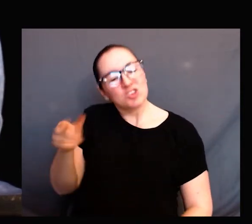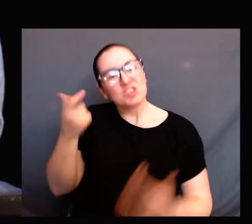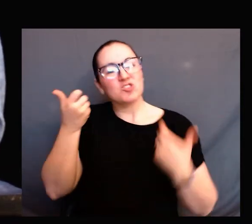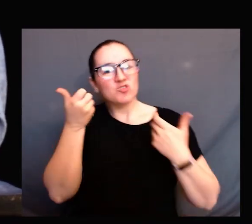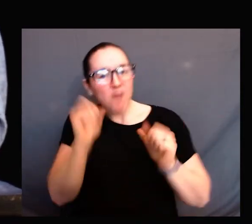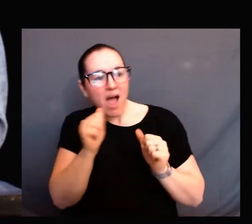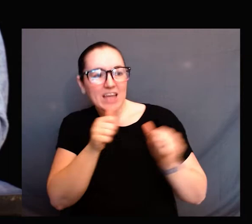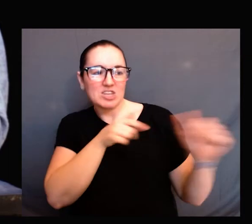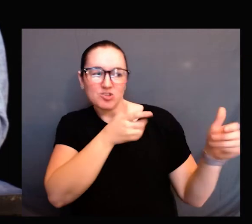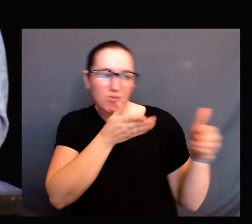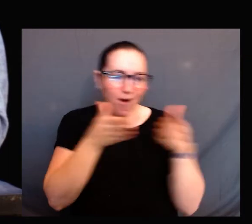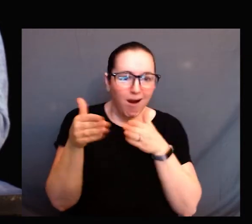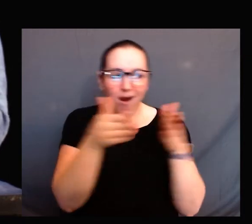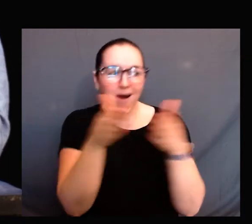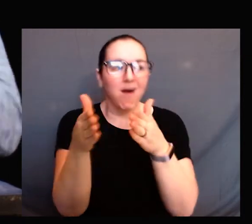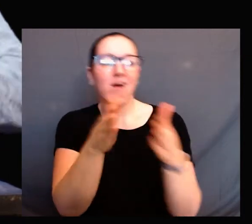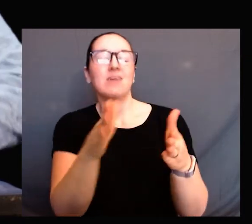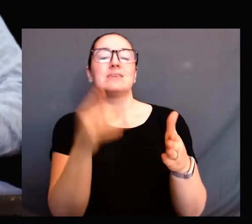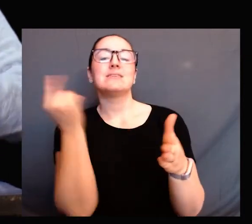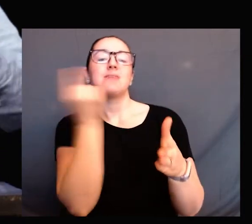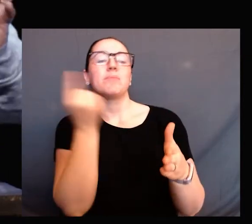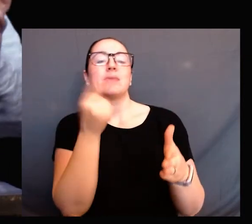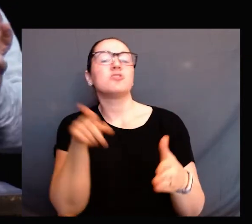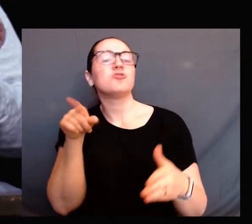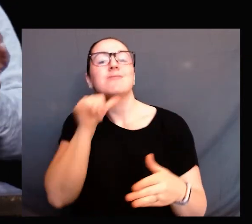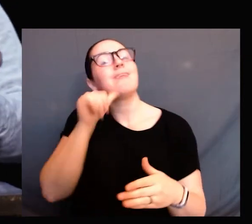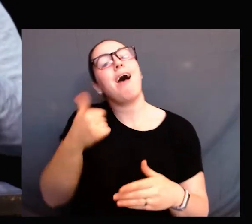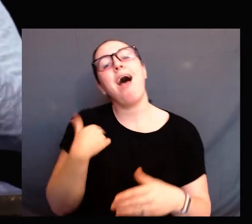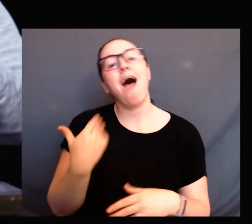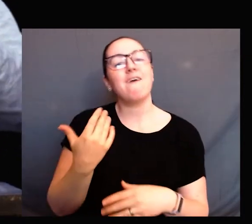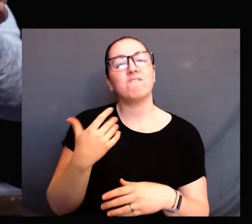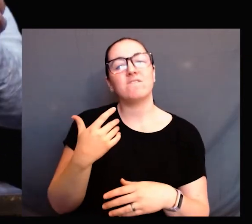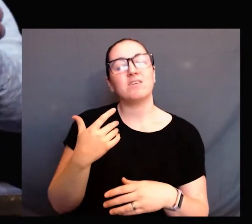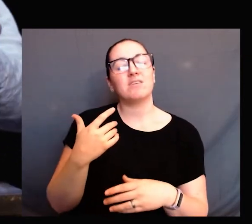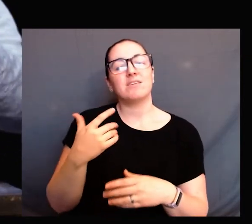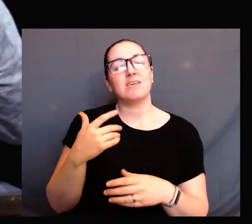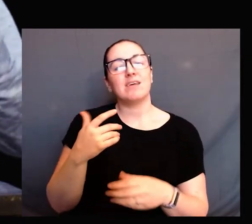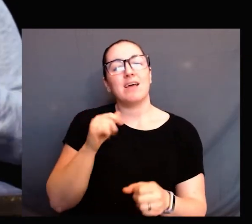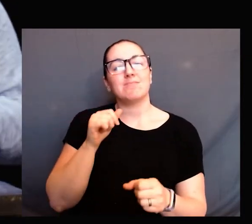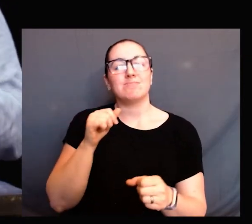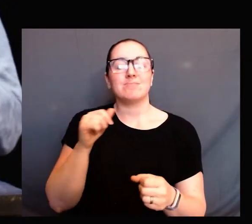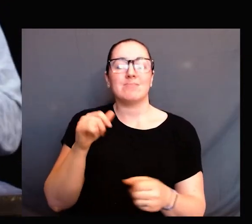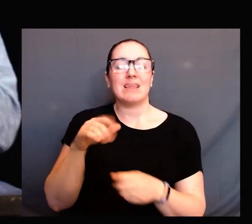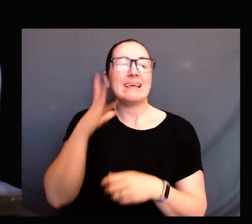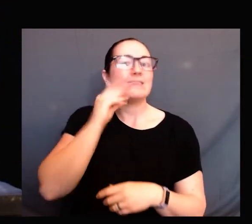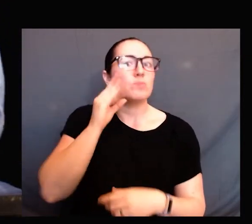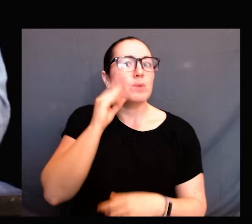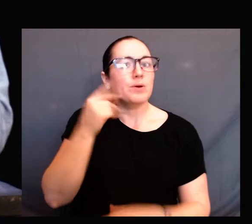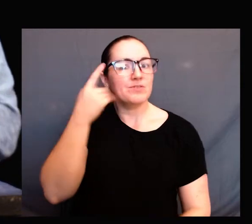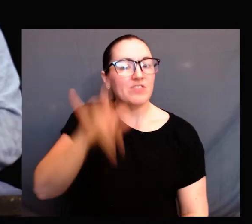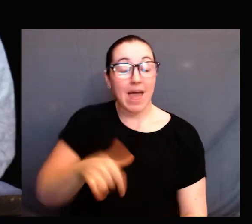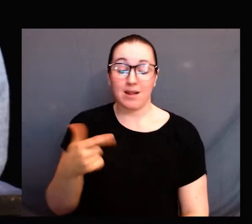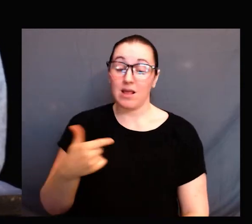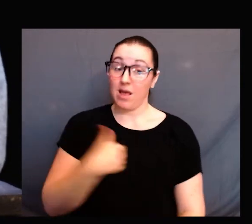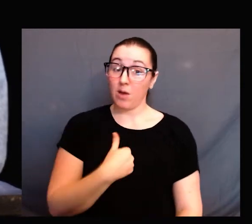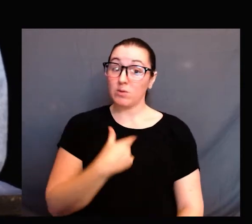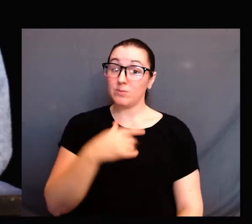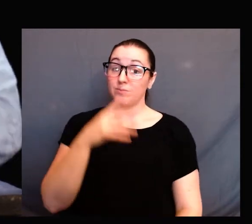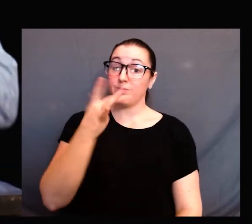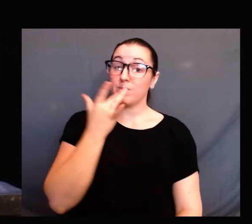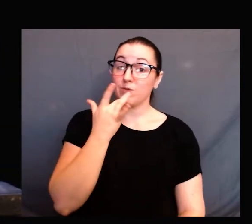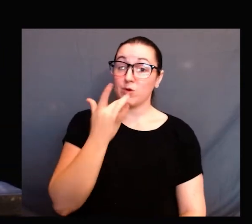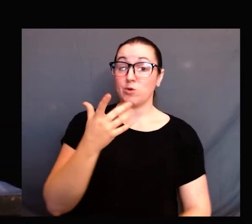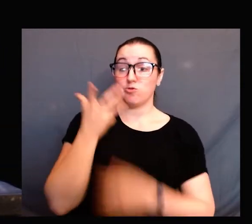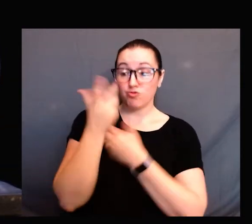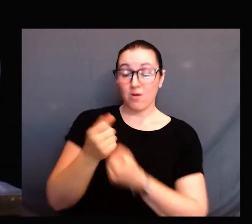to navigate something that she doesn't really have as much experience in. And I'll tell you, I would rather trust my life,